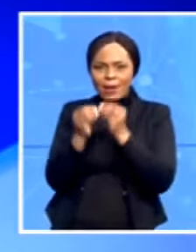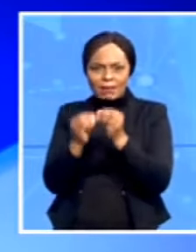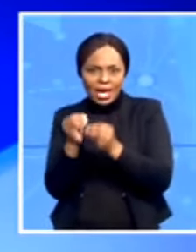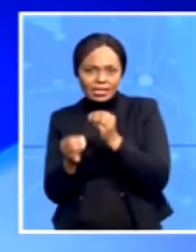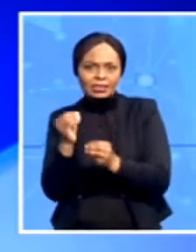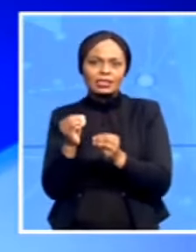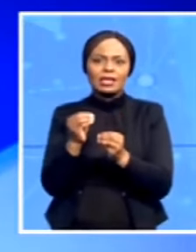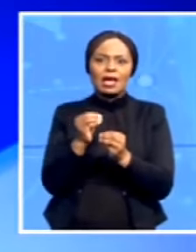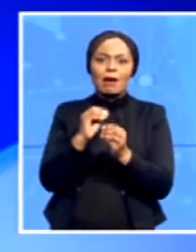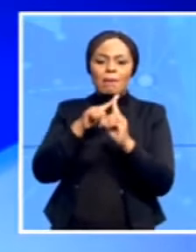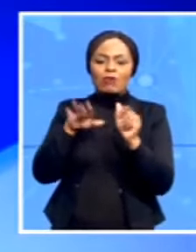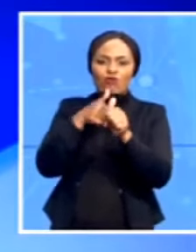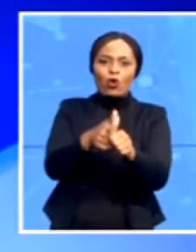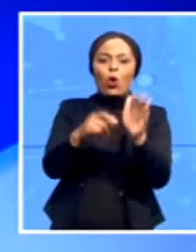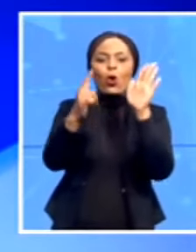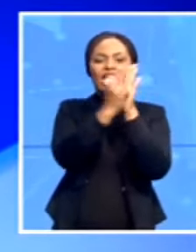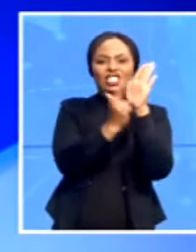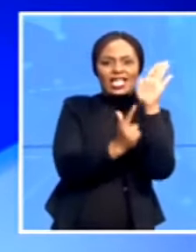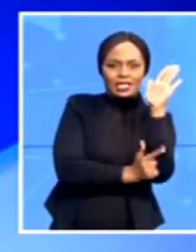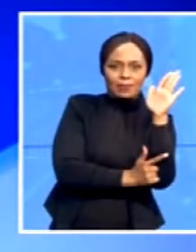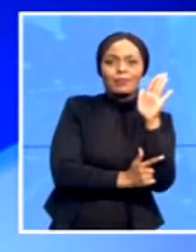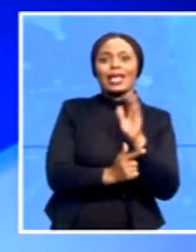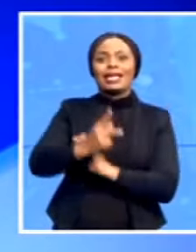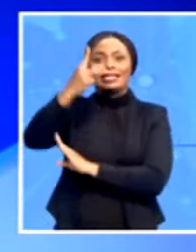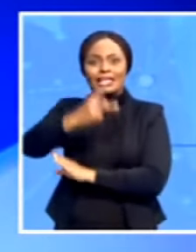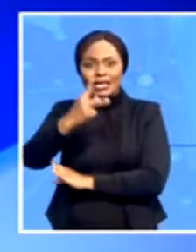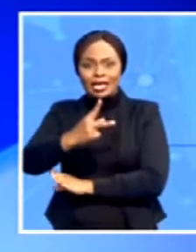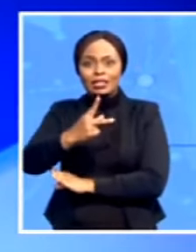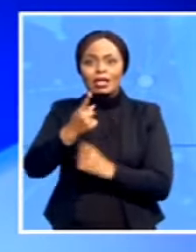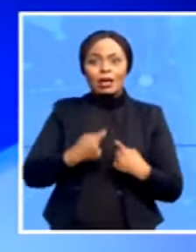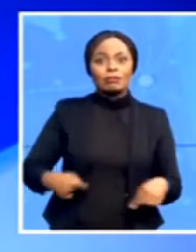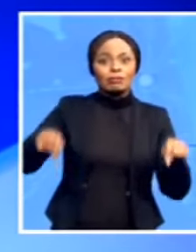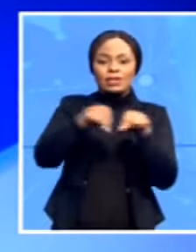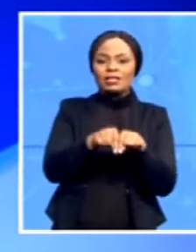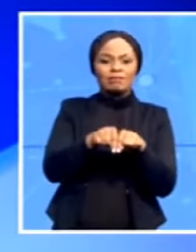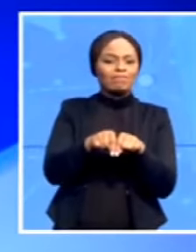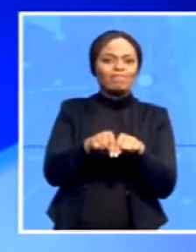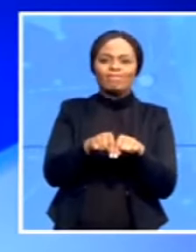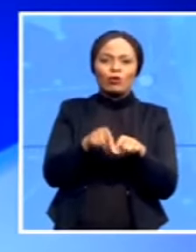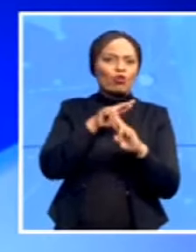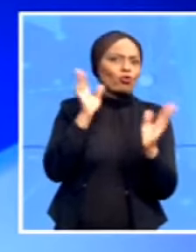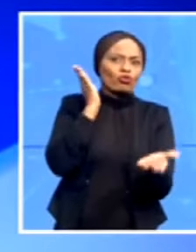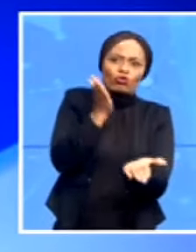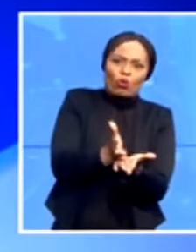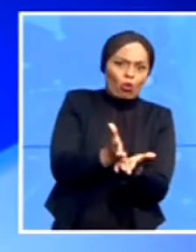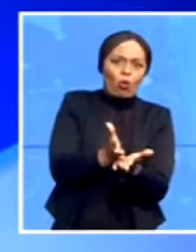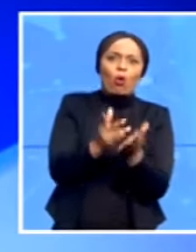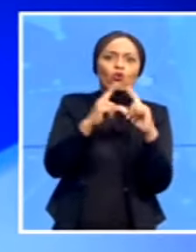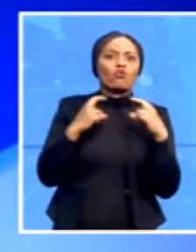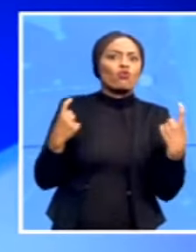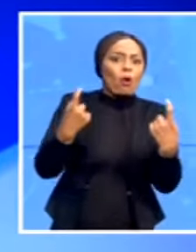one was that I was not convinced that the Commission, based on the report that they received, had actually been